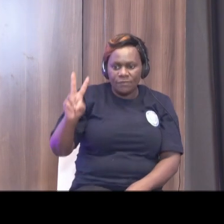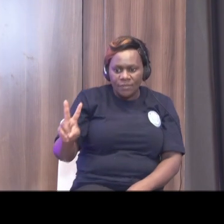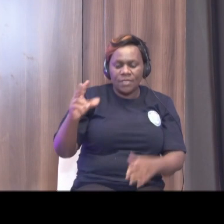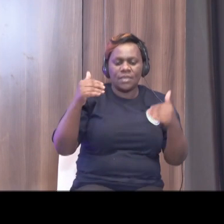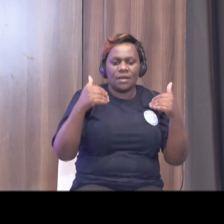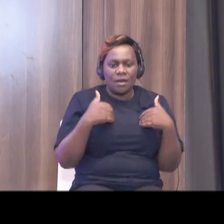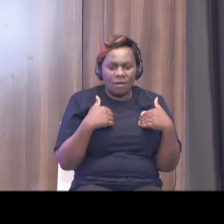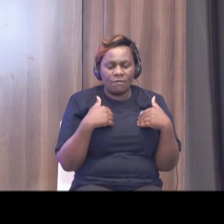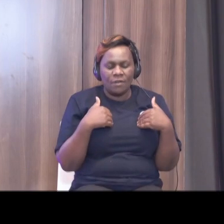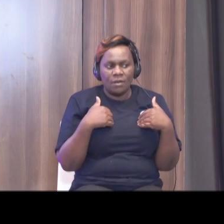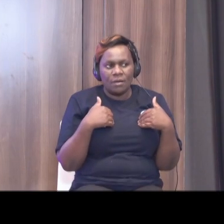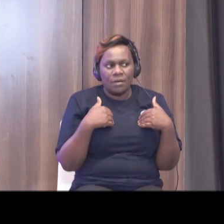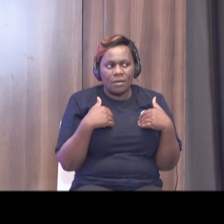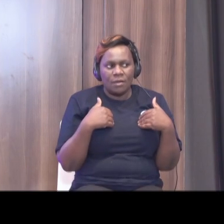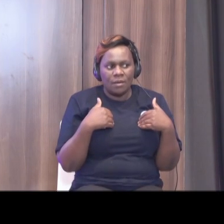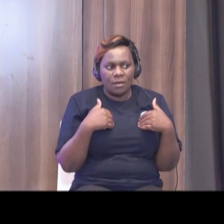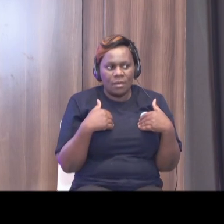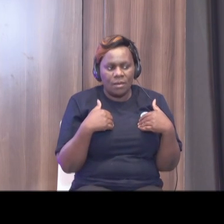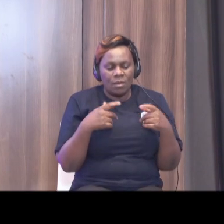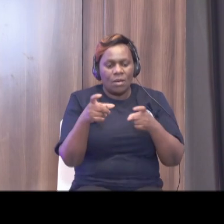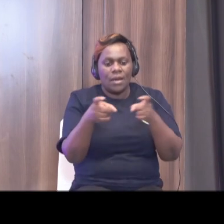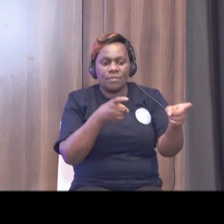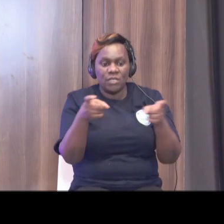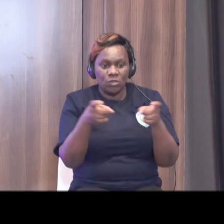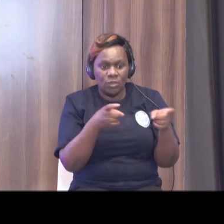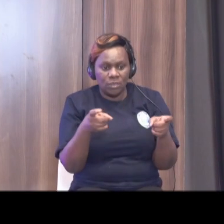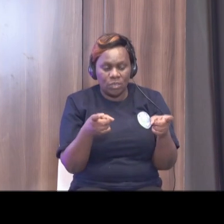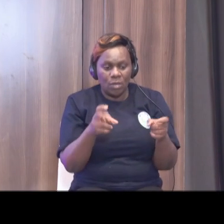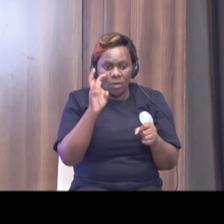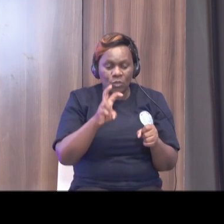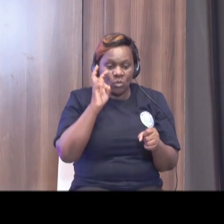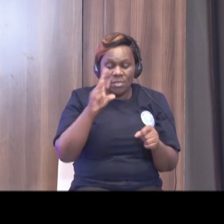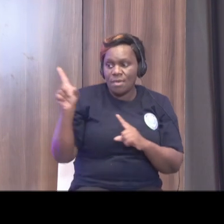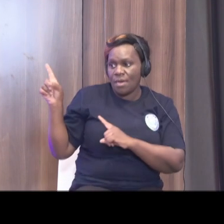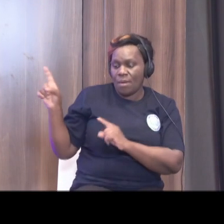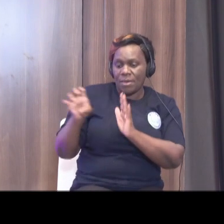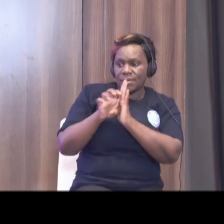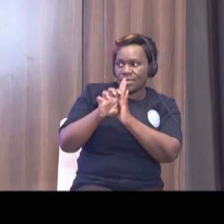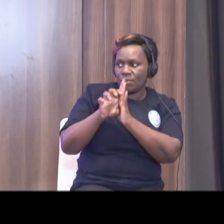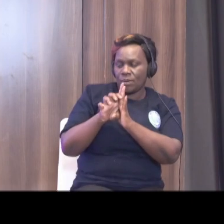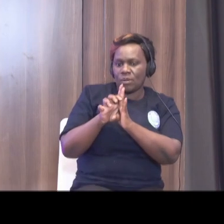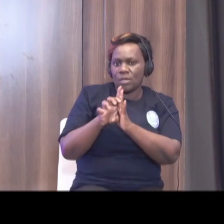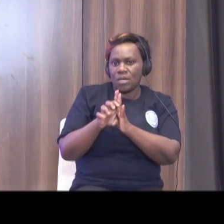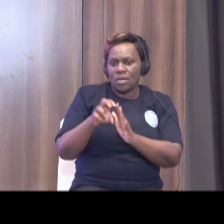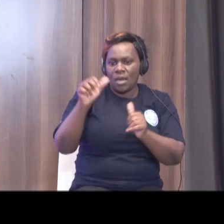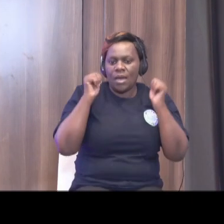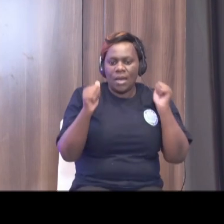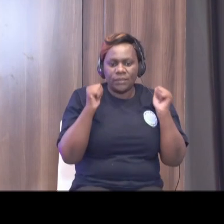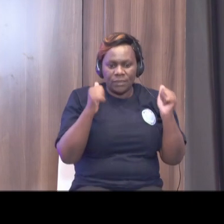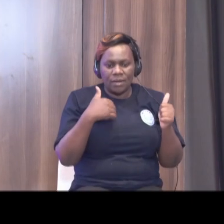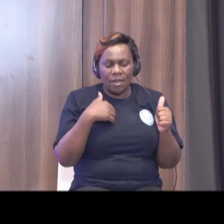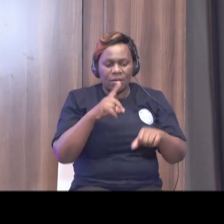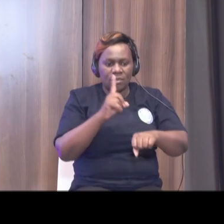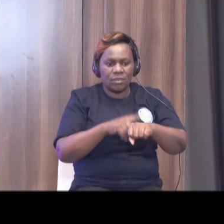versus year-round administration. You can see here, for example, in Argentina, we have